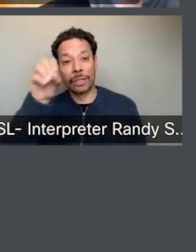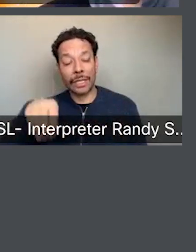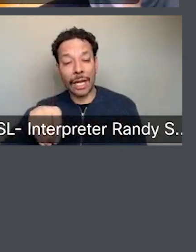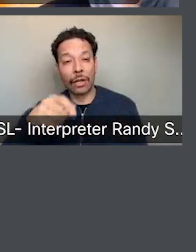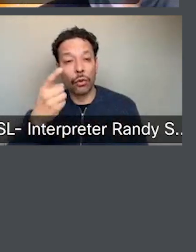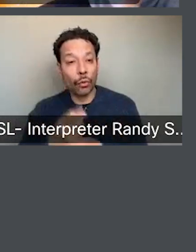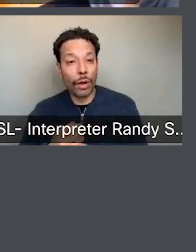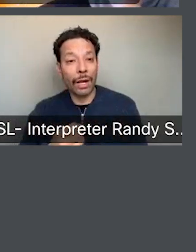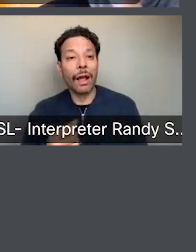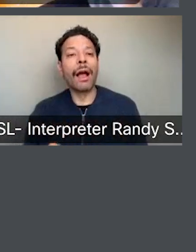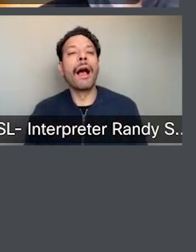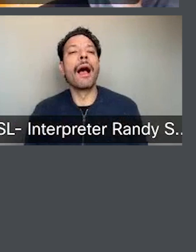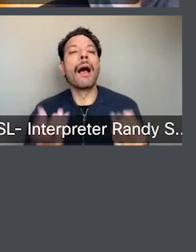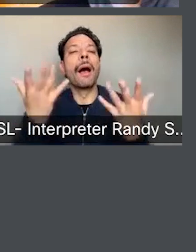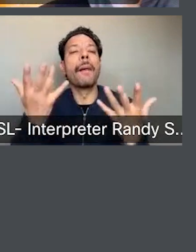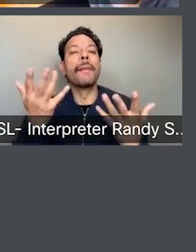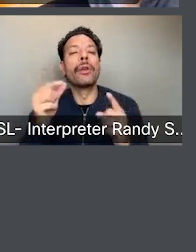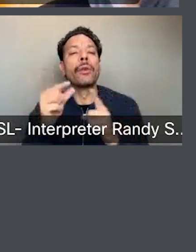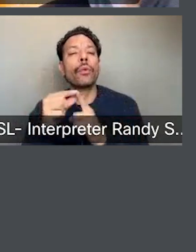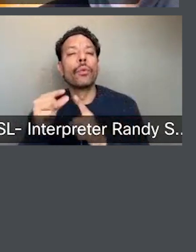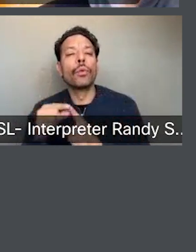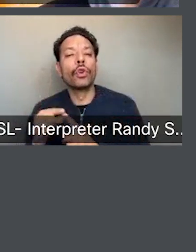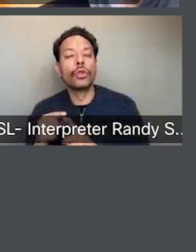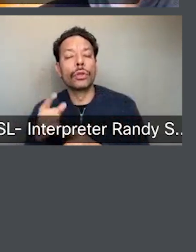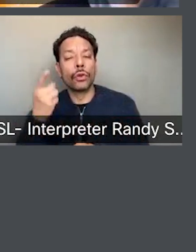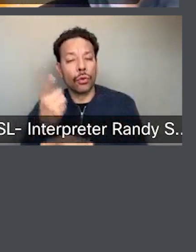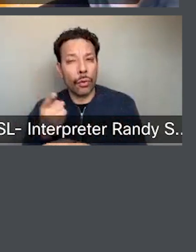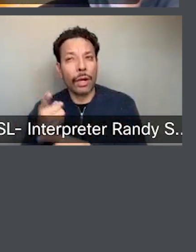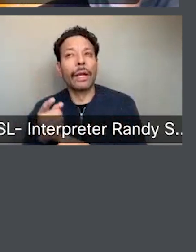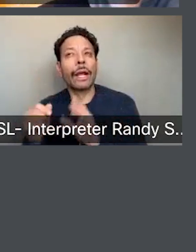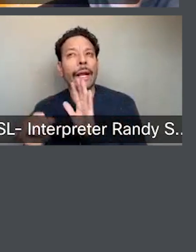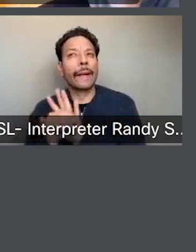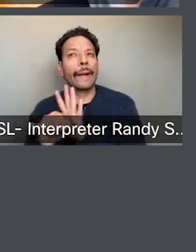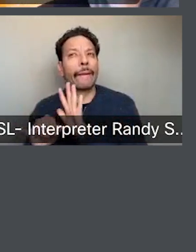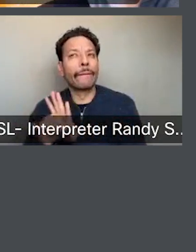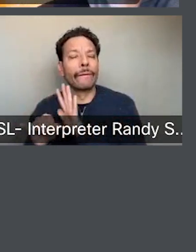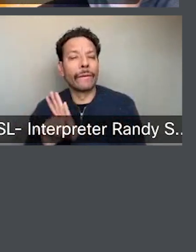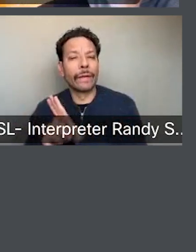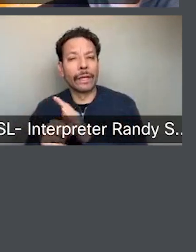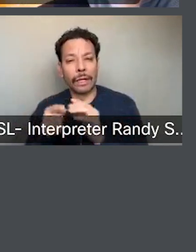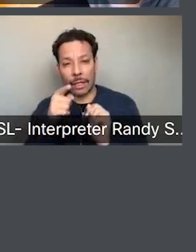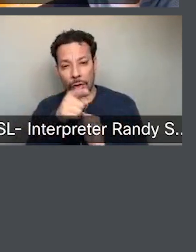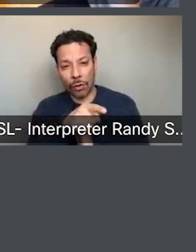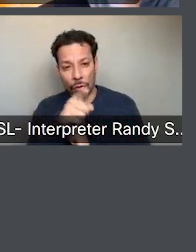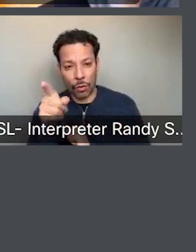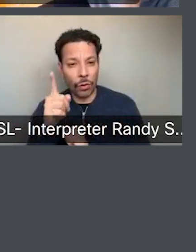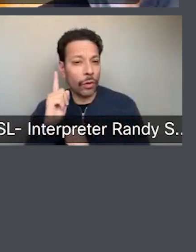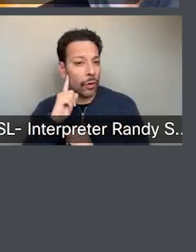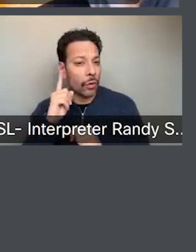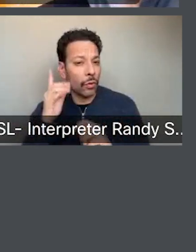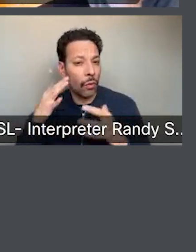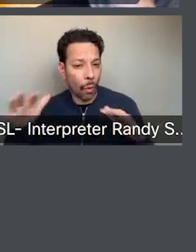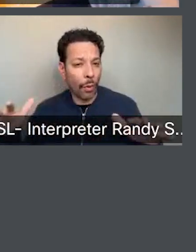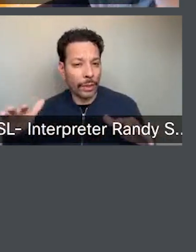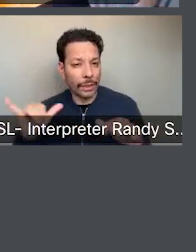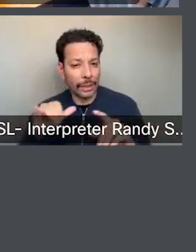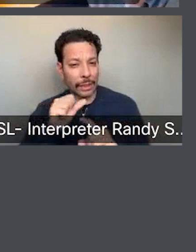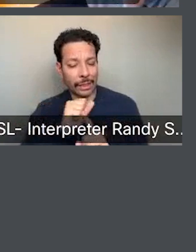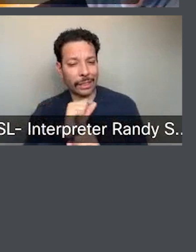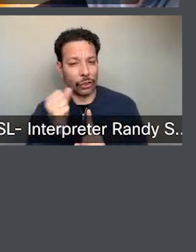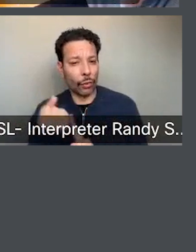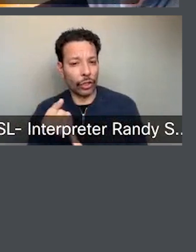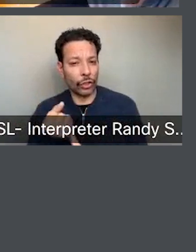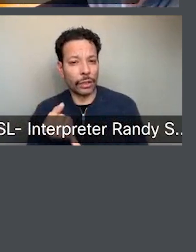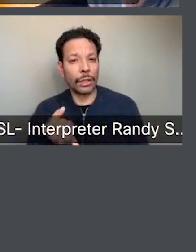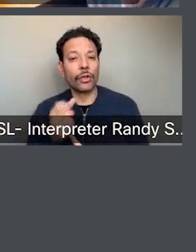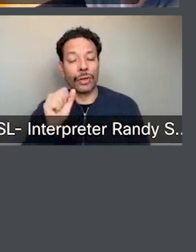many words are correctly identified under those noise situations. So you can